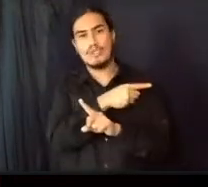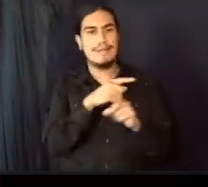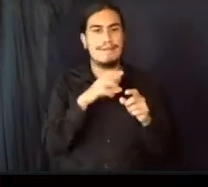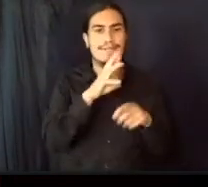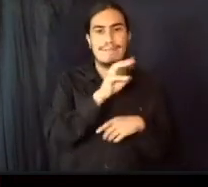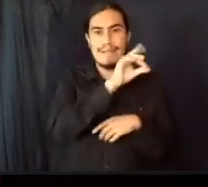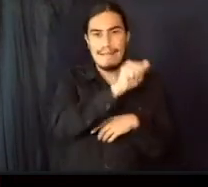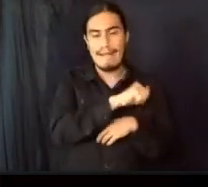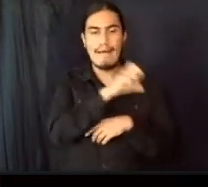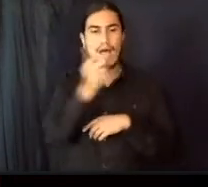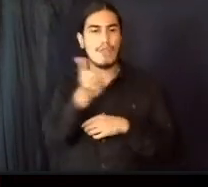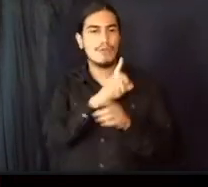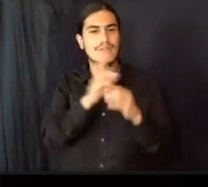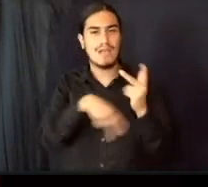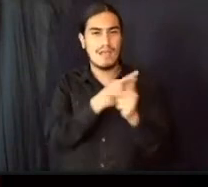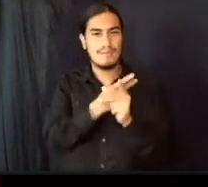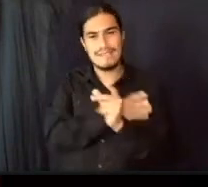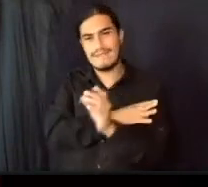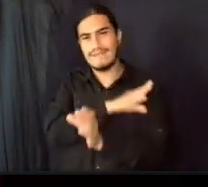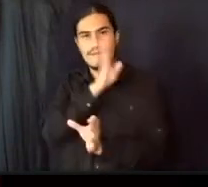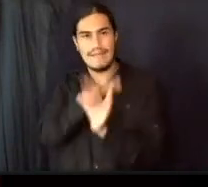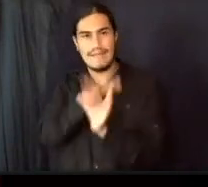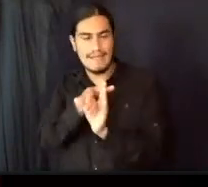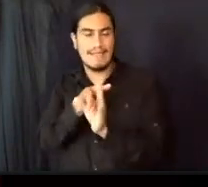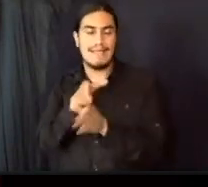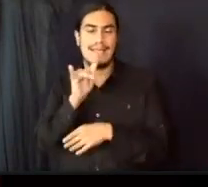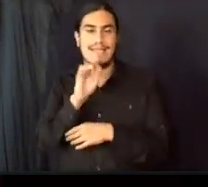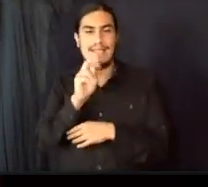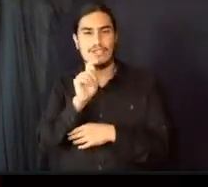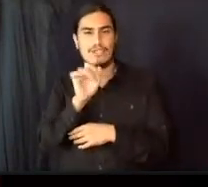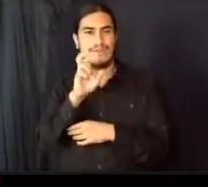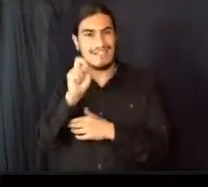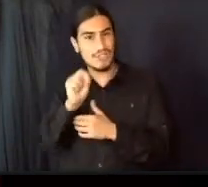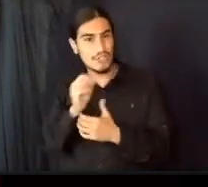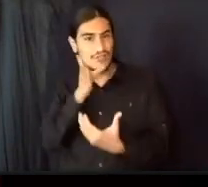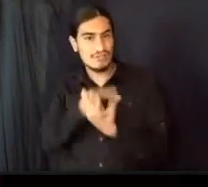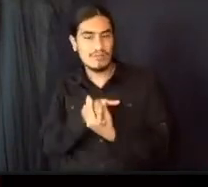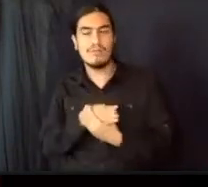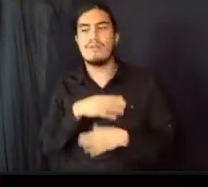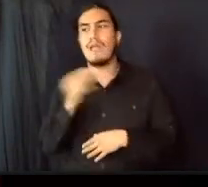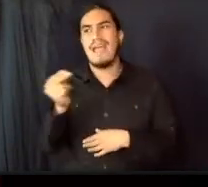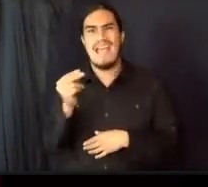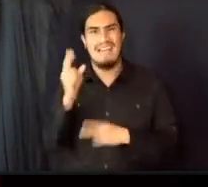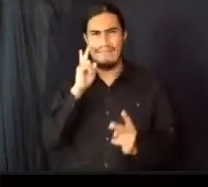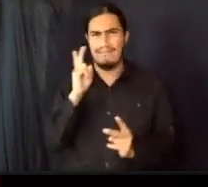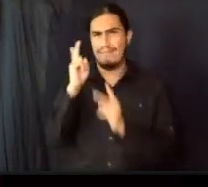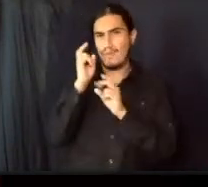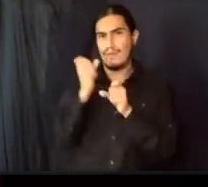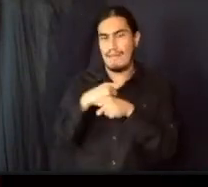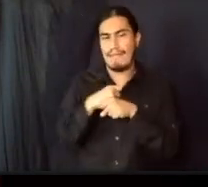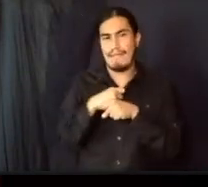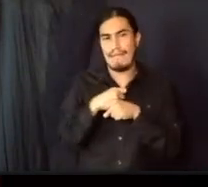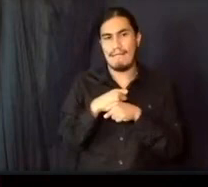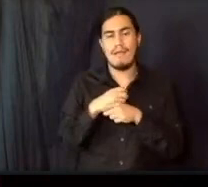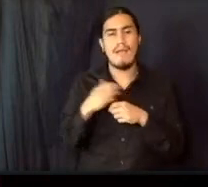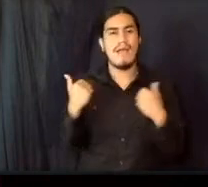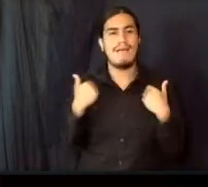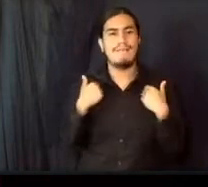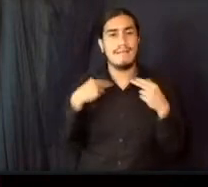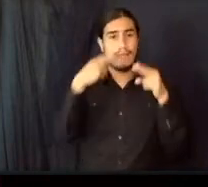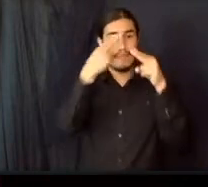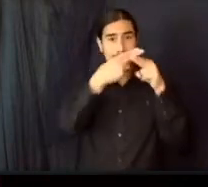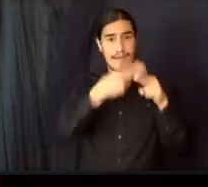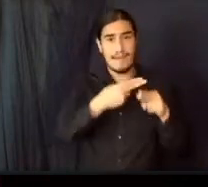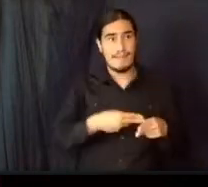interventions. And fugitive forms of memory making, putting their names on the streets, on